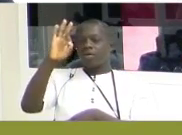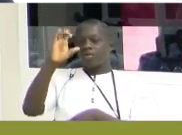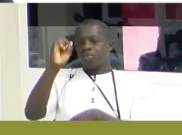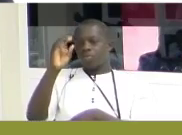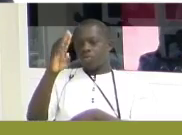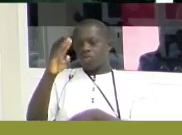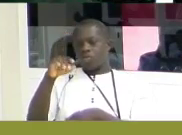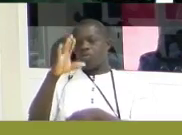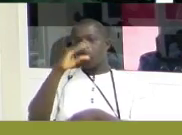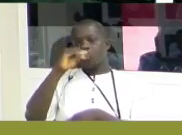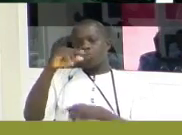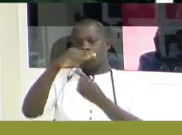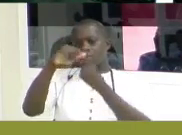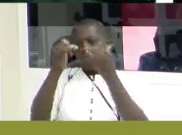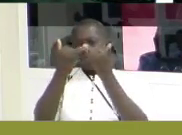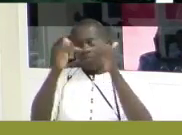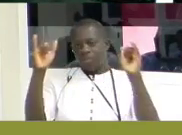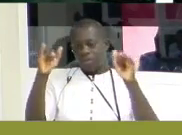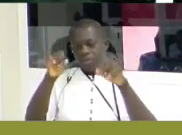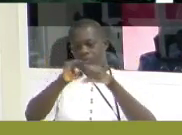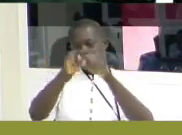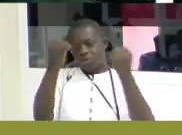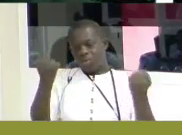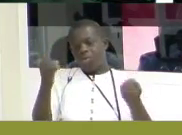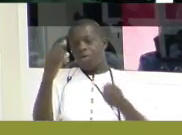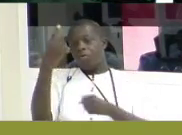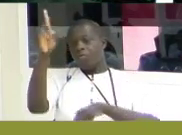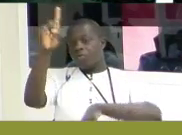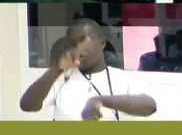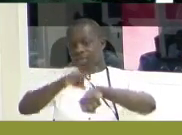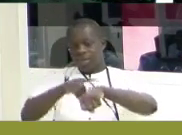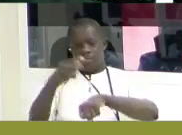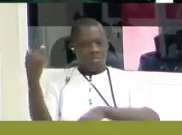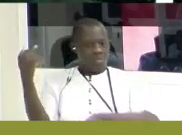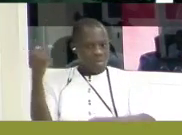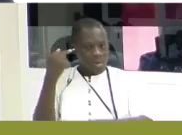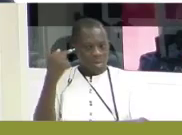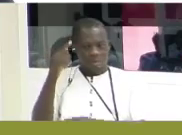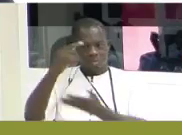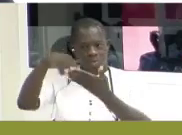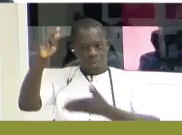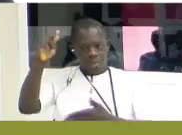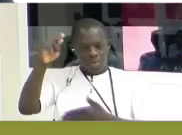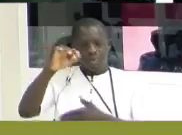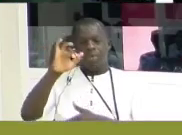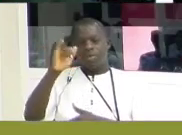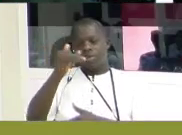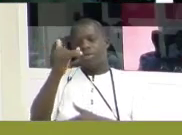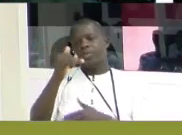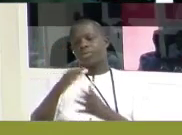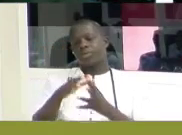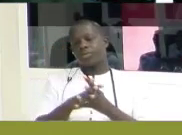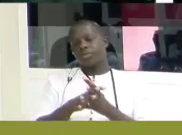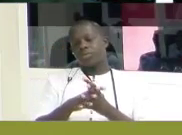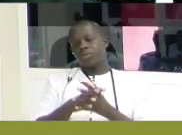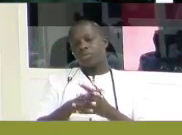heard about Freedom newspaper. Is that correct? Very right. Were you at all reading online newspapers